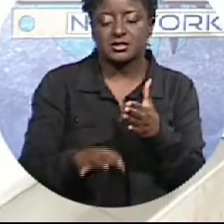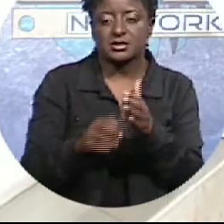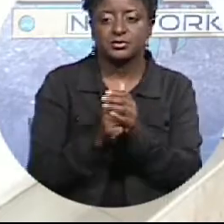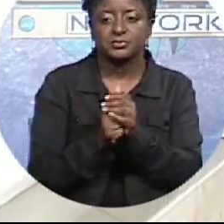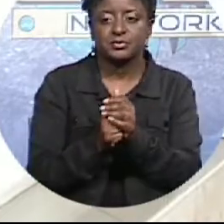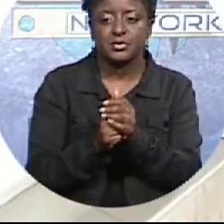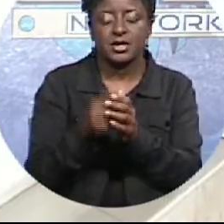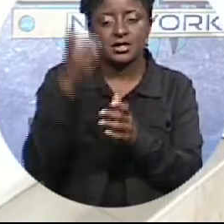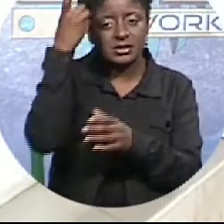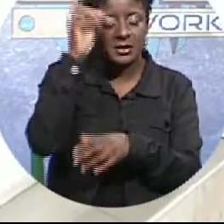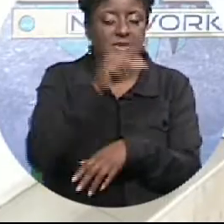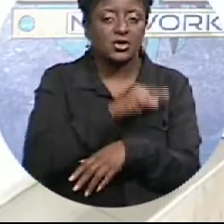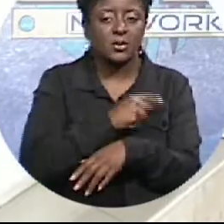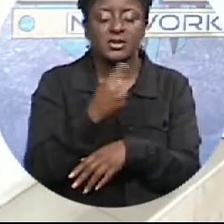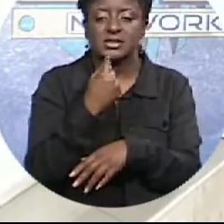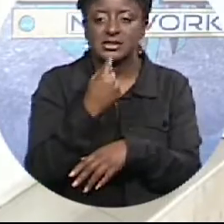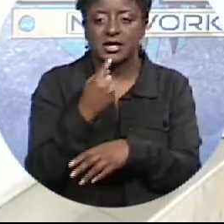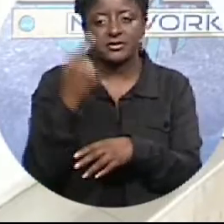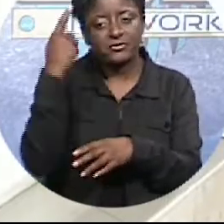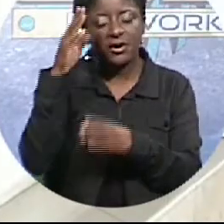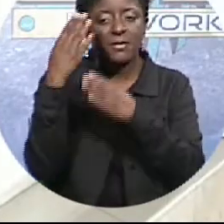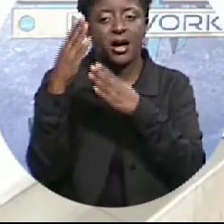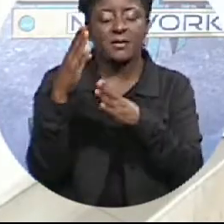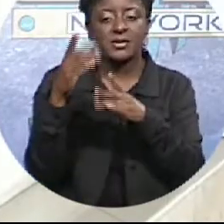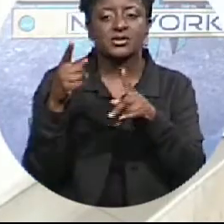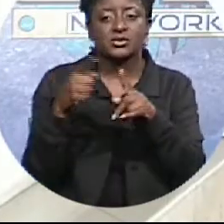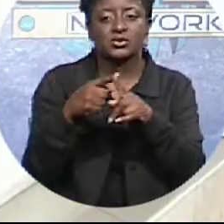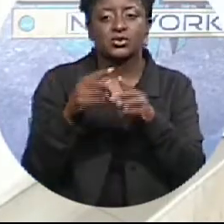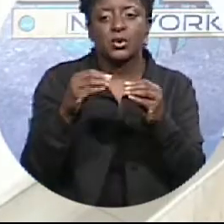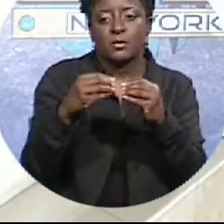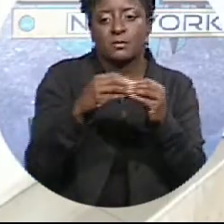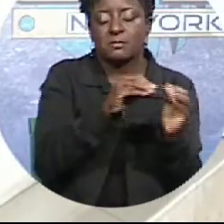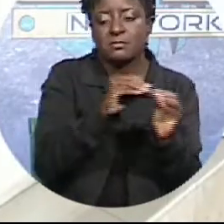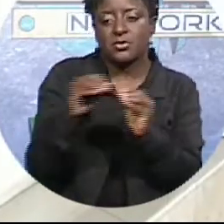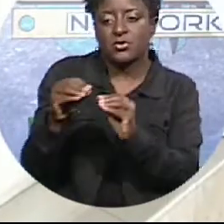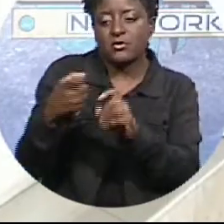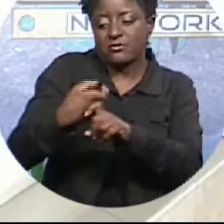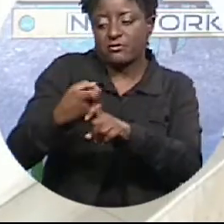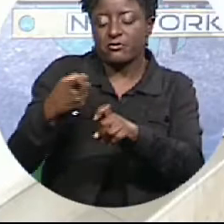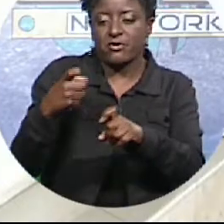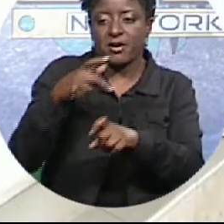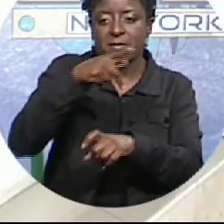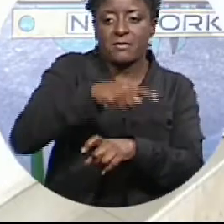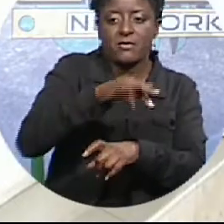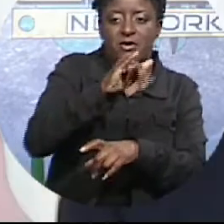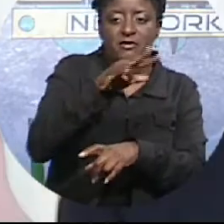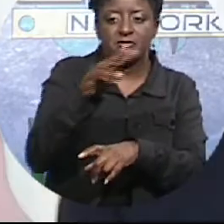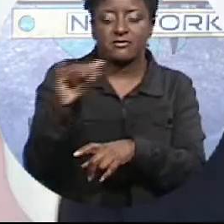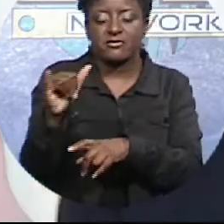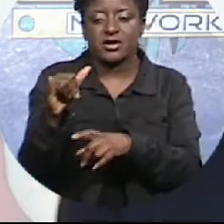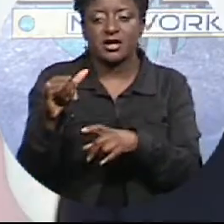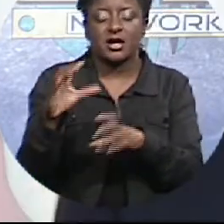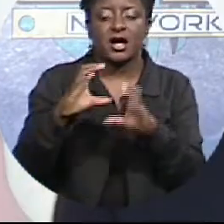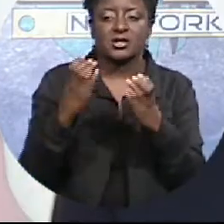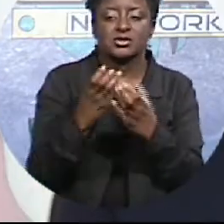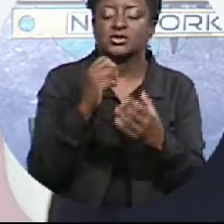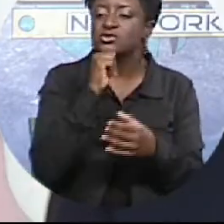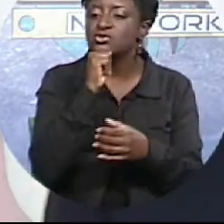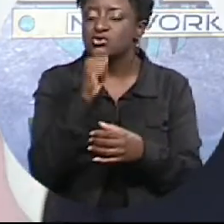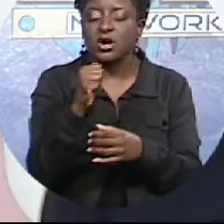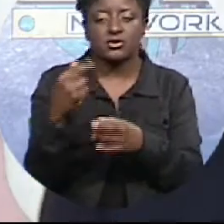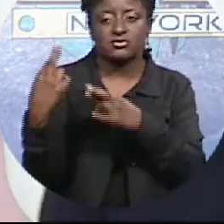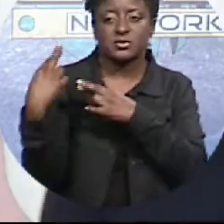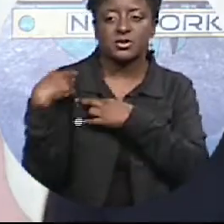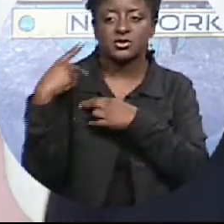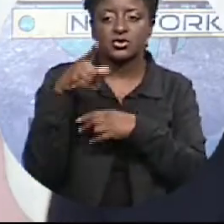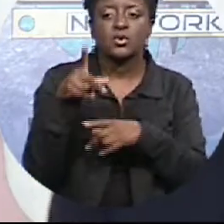Gomez, says for the Bahamas to rid itself of the Privy Council would be downright irresponsible. Because you're giving up something that